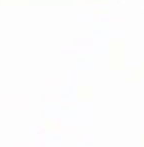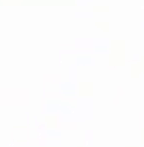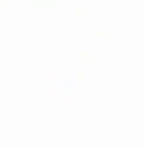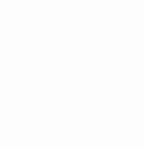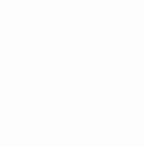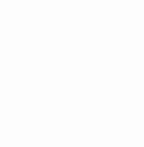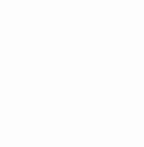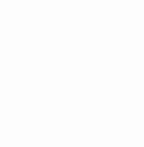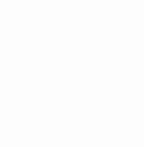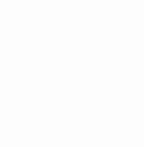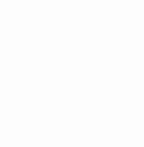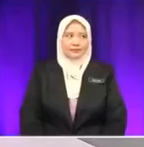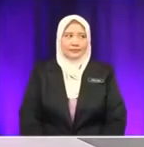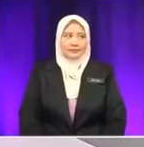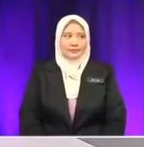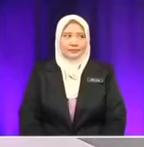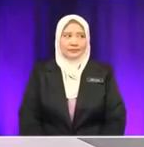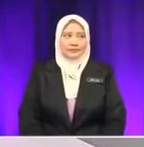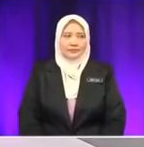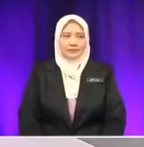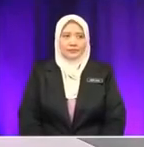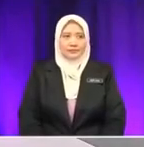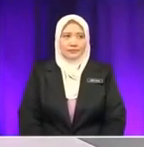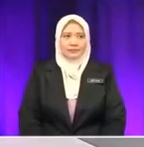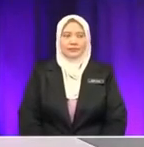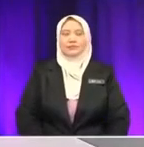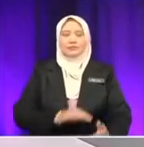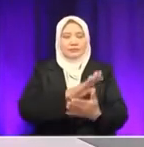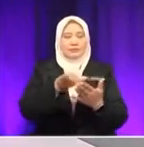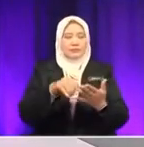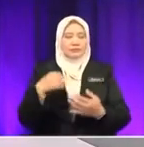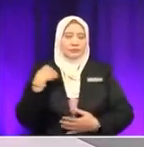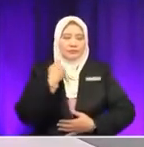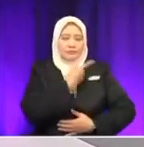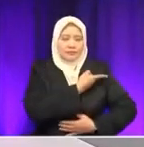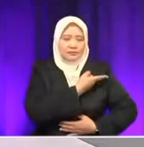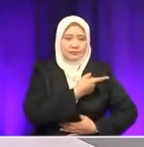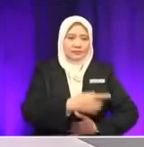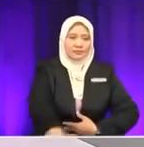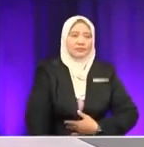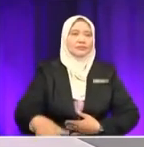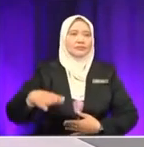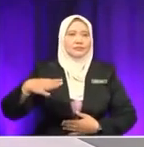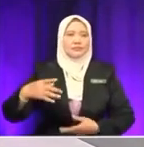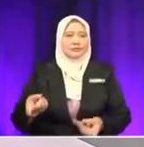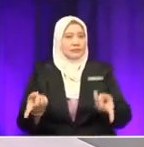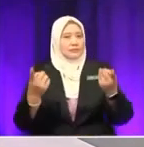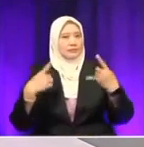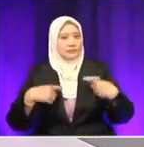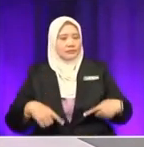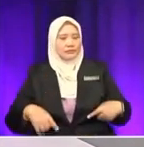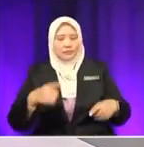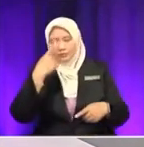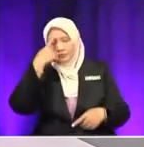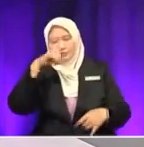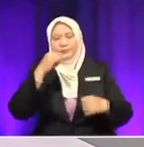Didik TV KPM. Pupils at home, we are back at the final segment today. Understanding, speaking and